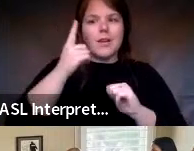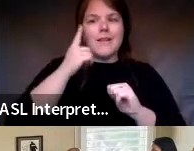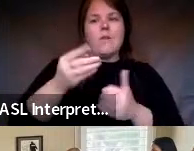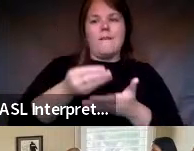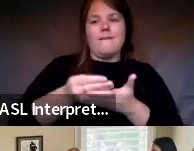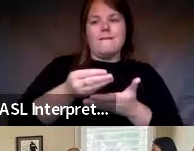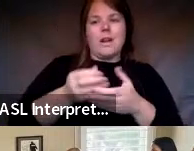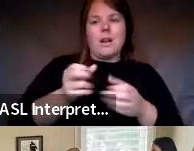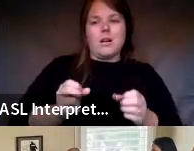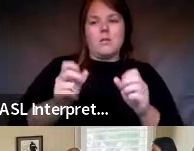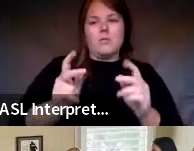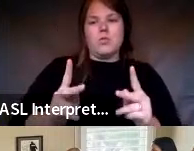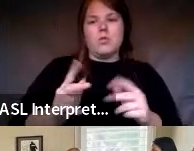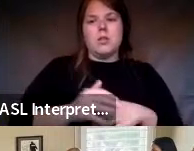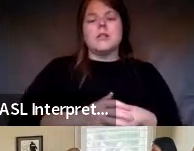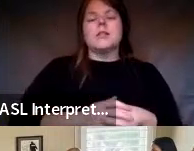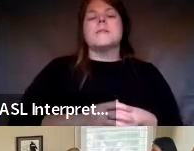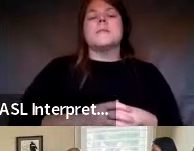funding opportunities.